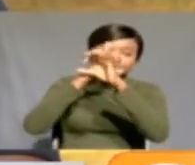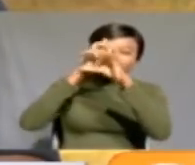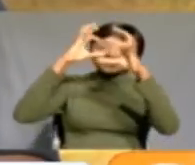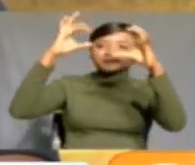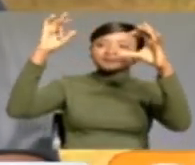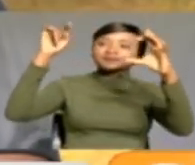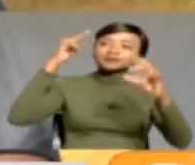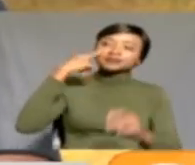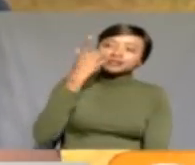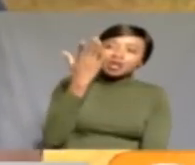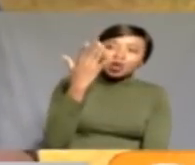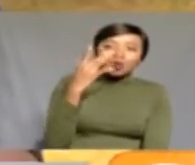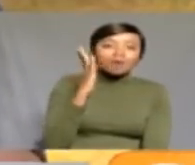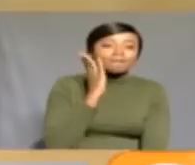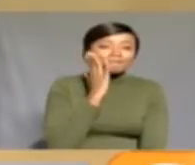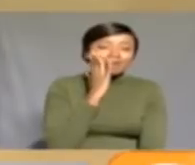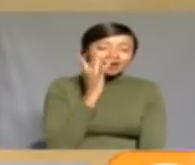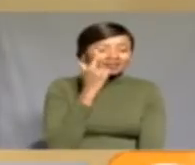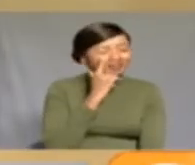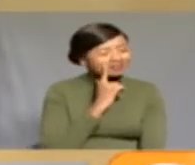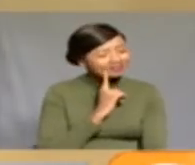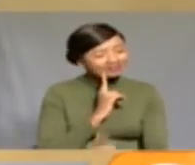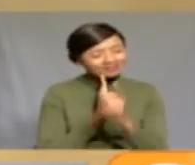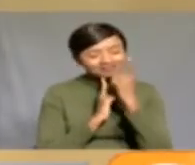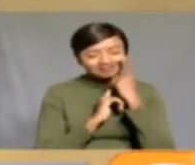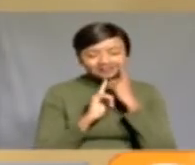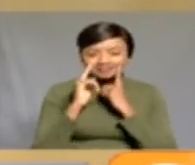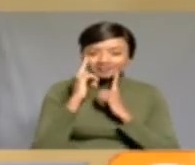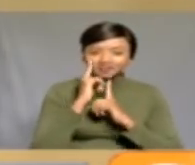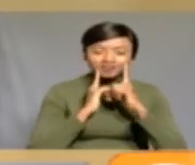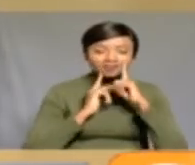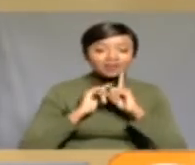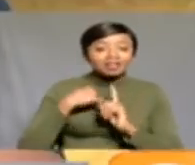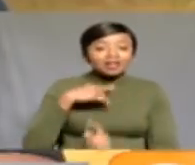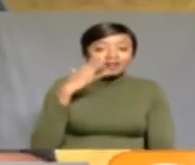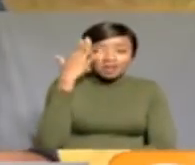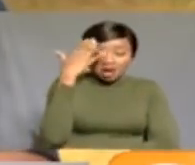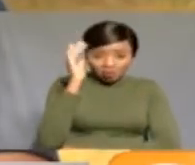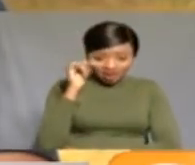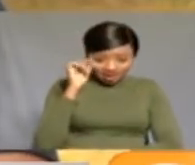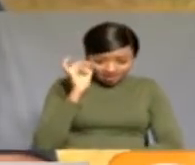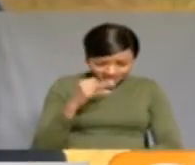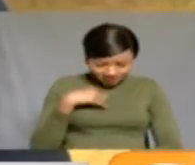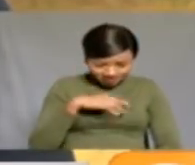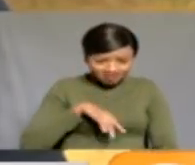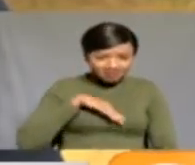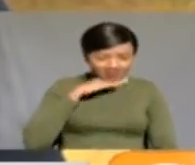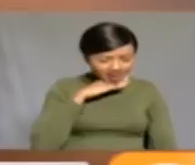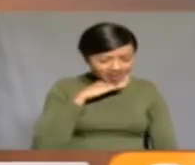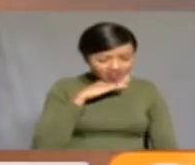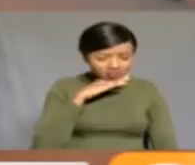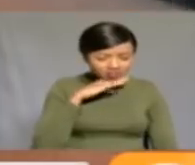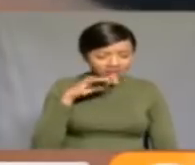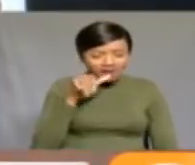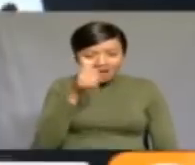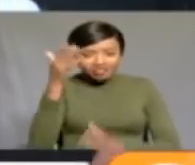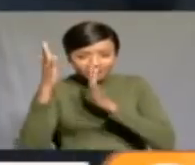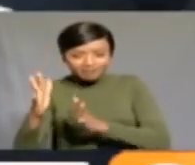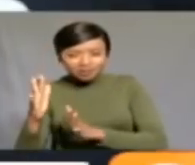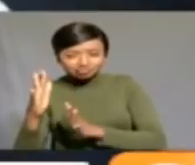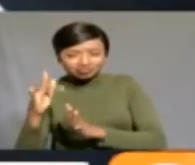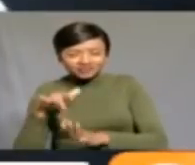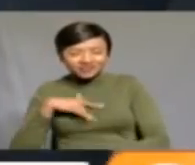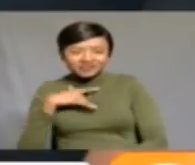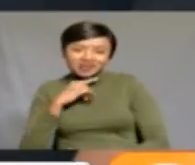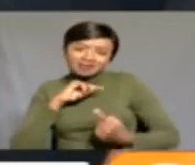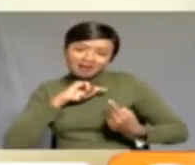mom crying. And I realized what I'm going to do right now is going to hurt someone else. Maina has, through his